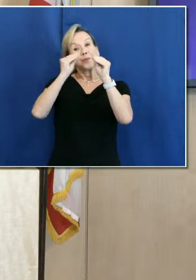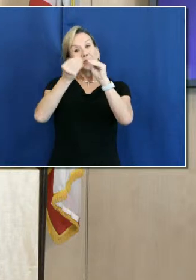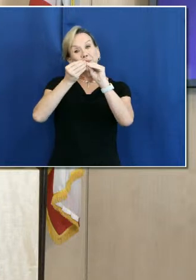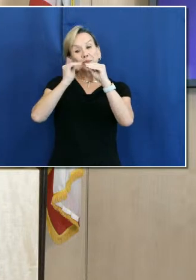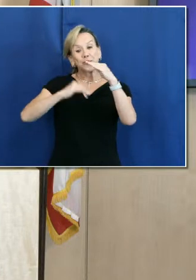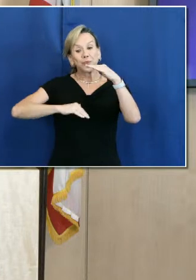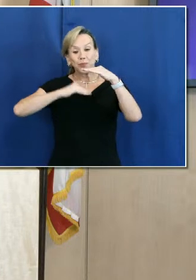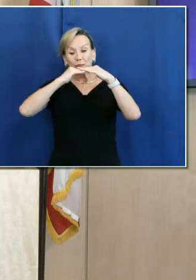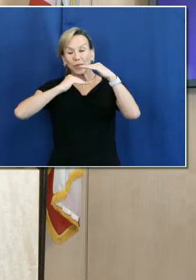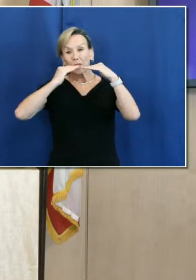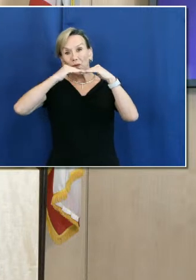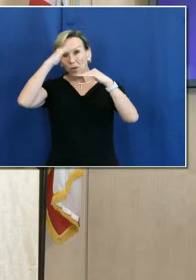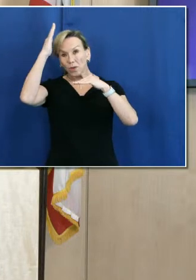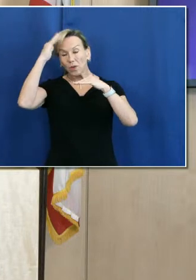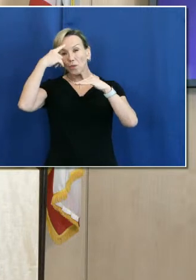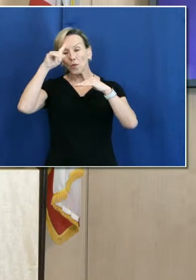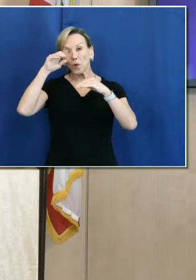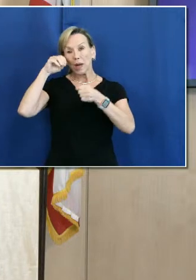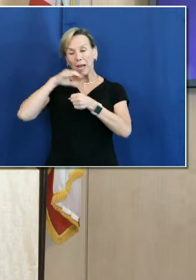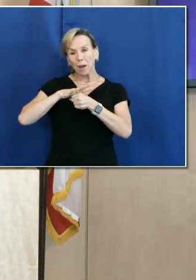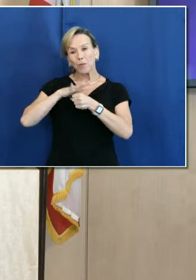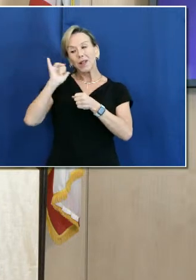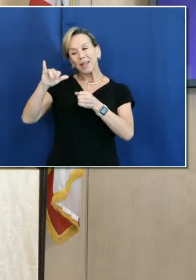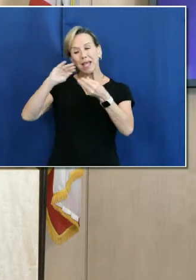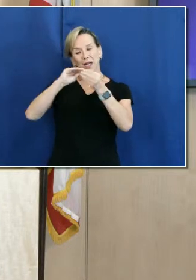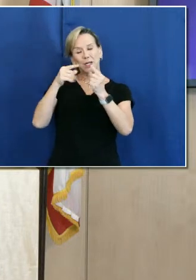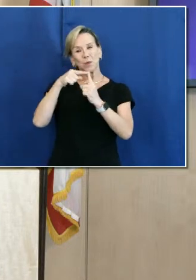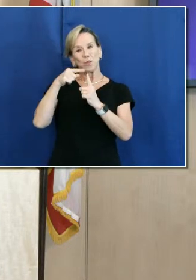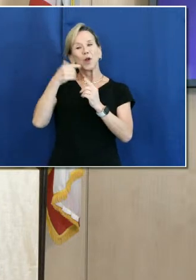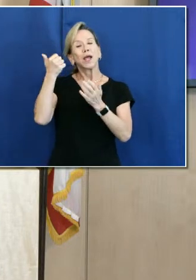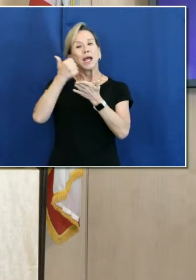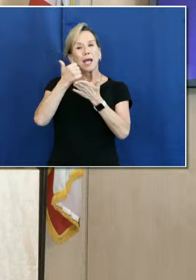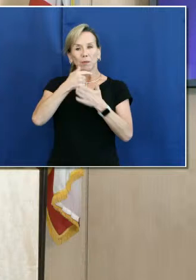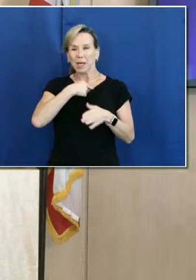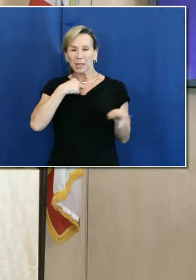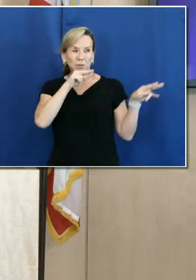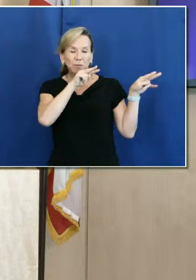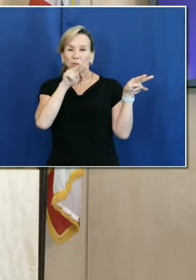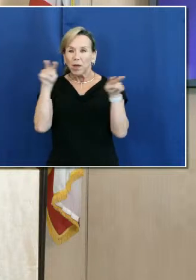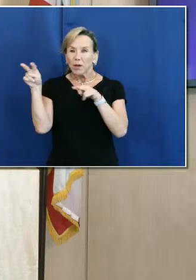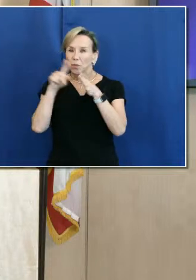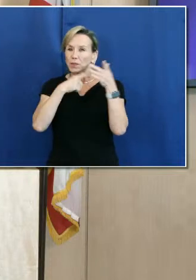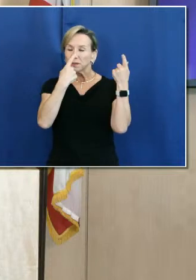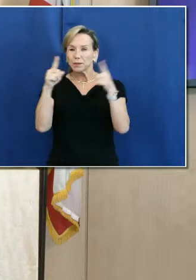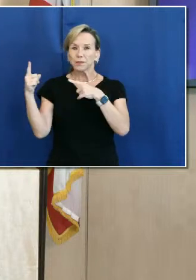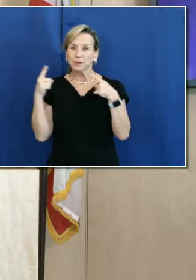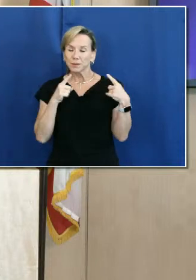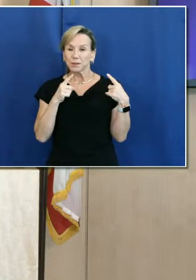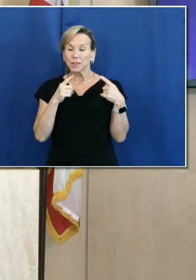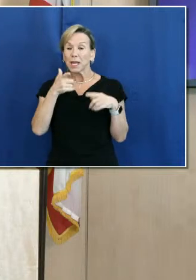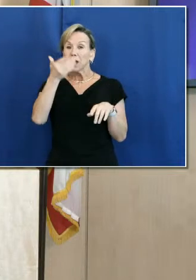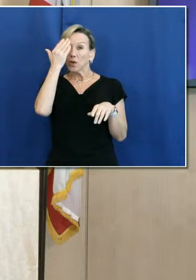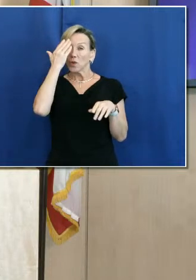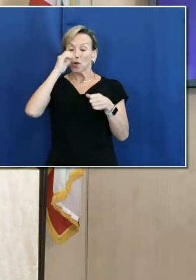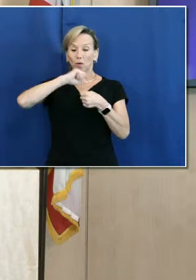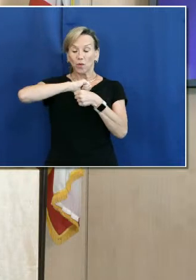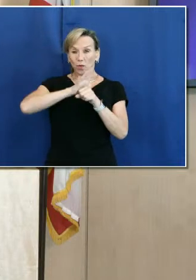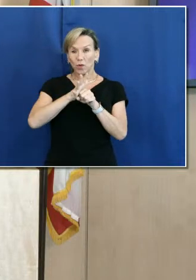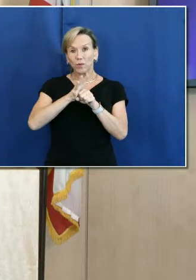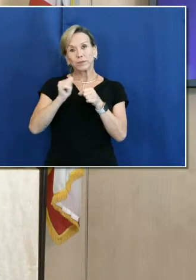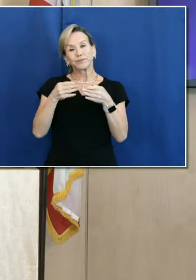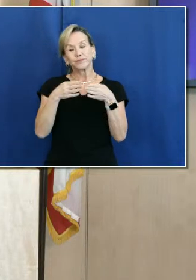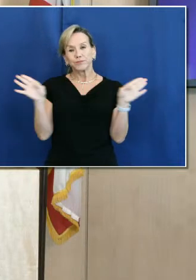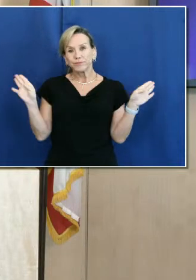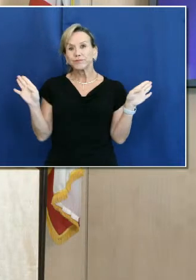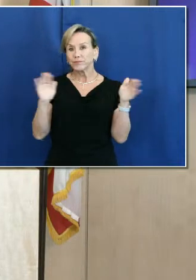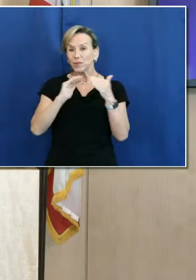a measure to help us monitor what's going on in the community. And because COVID-19 is community-wide, we